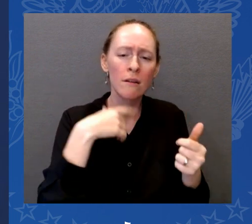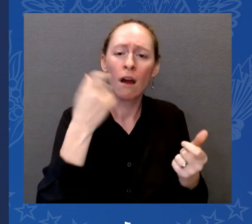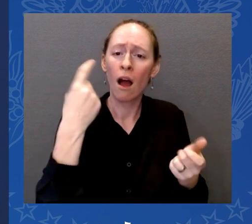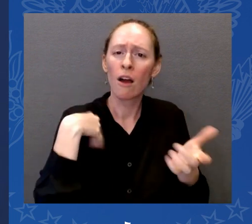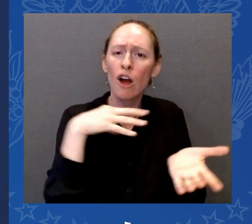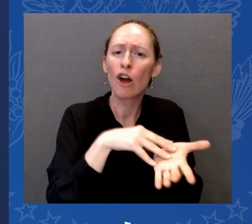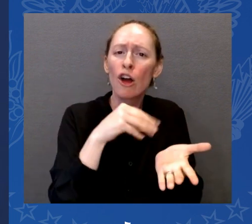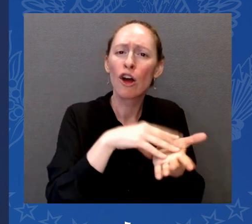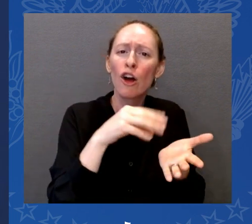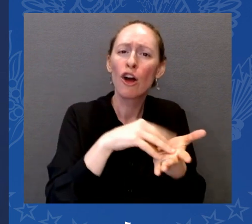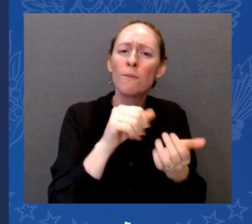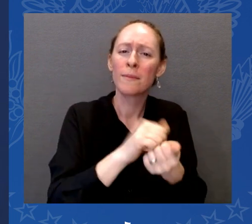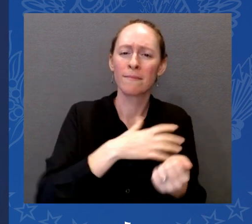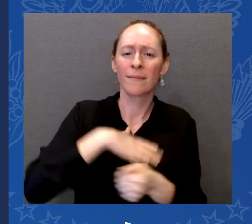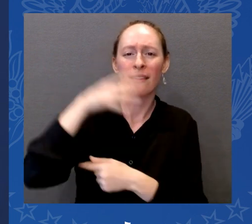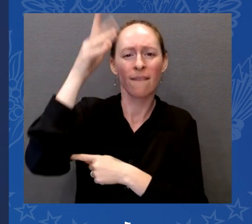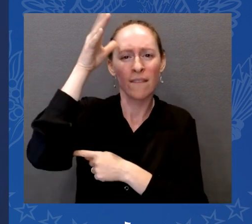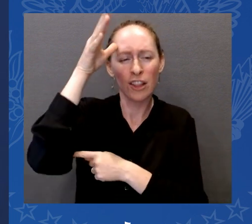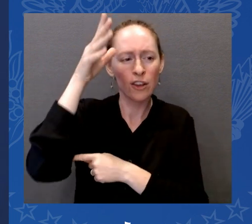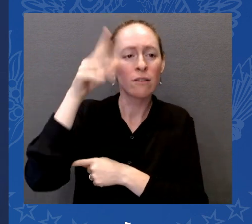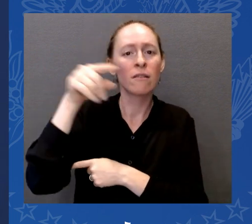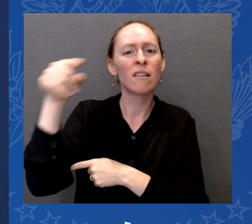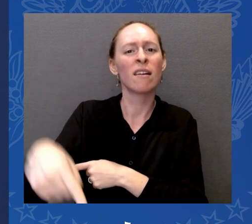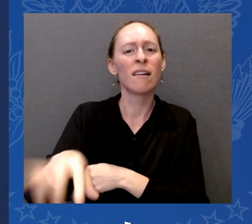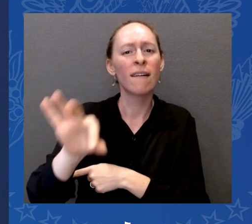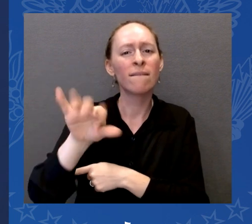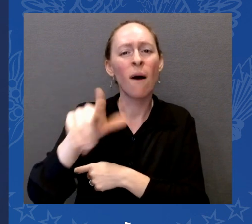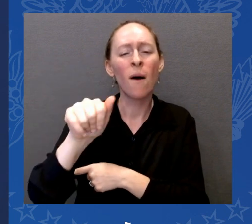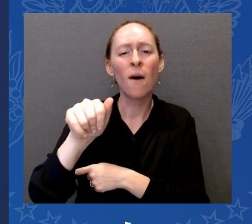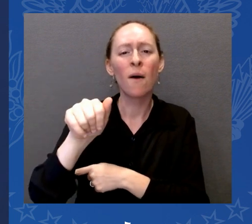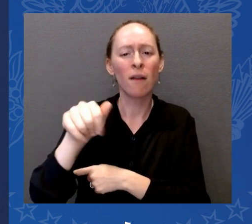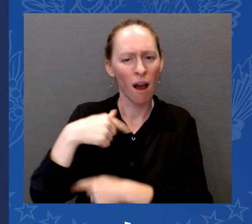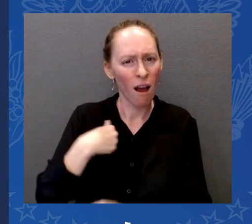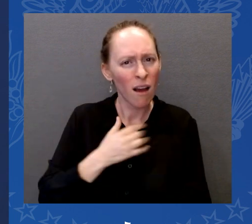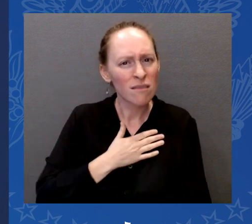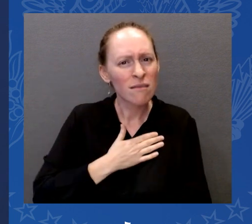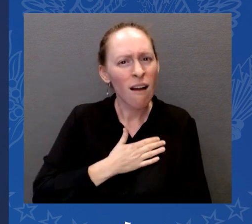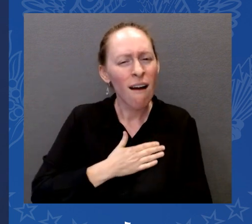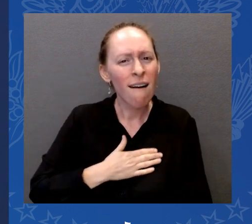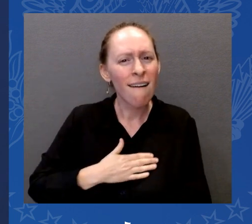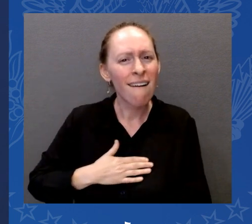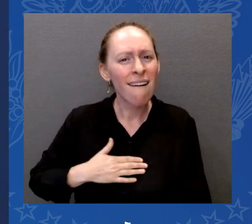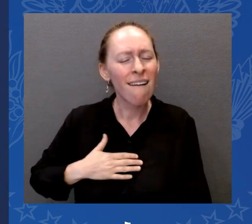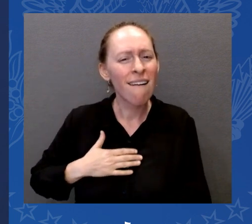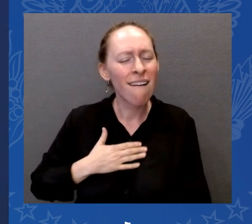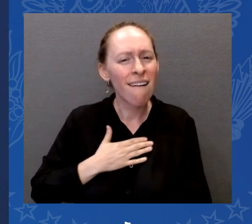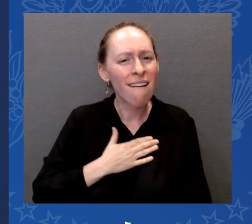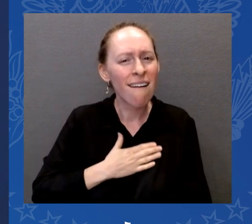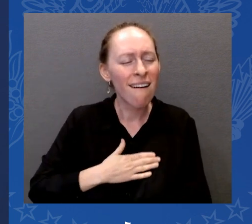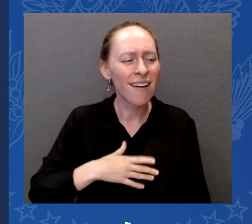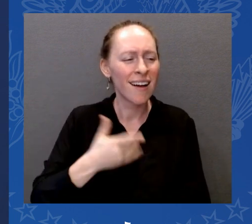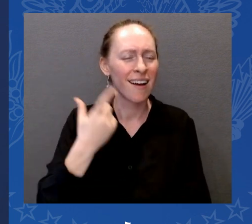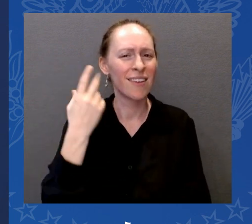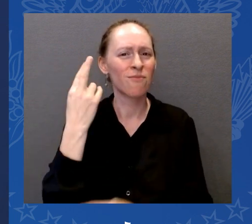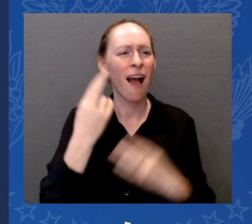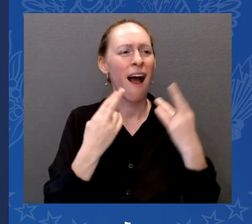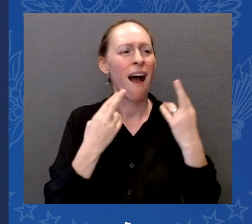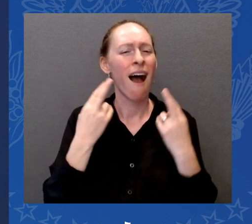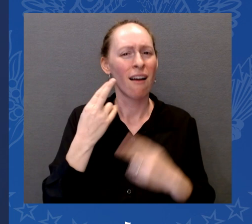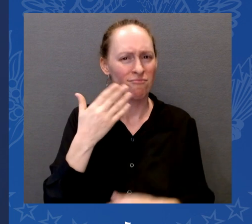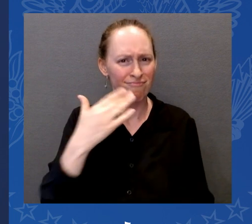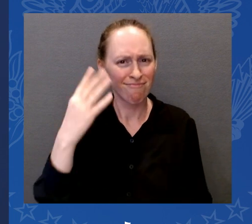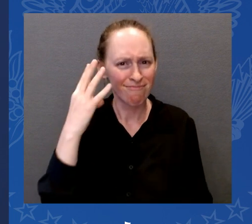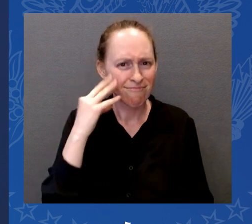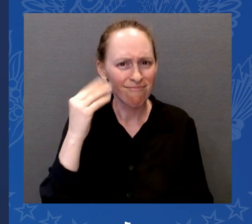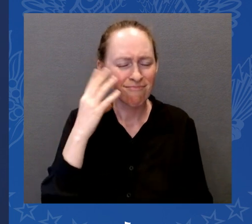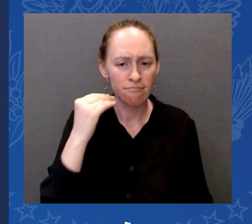it. I enjoyed the experience, and so my dad told me, if you love it so much, when you get back to New York, you